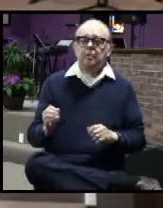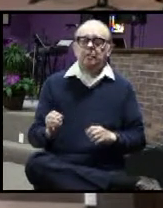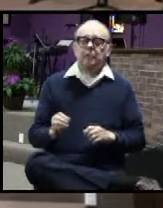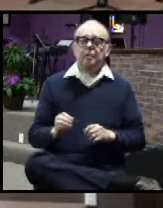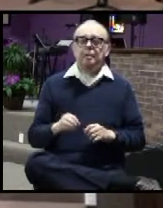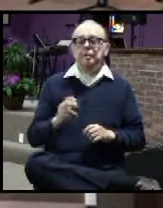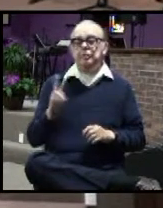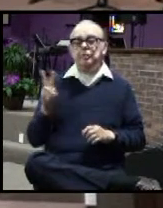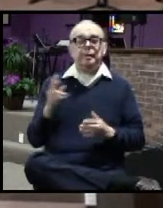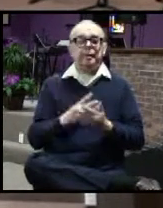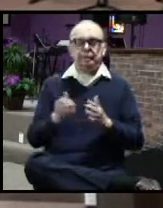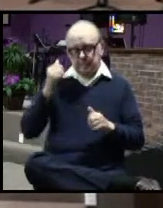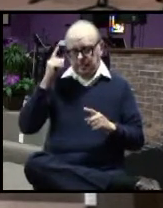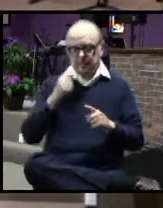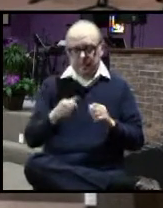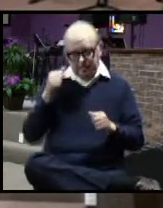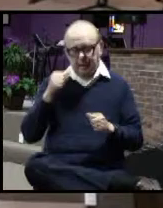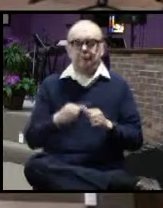remember.